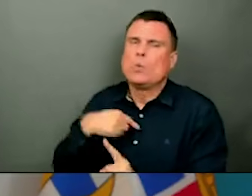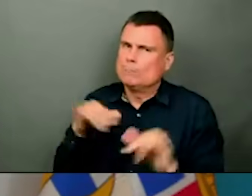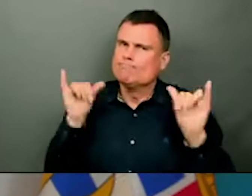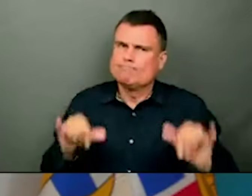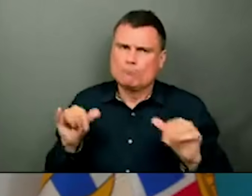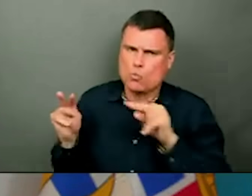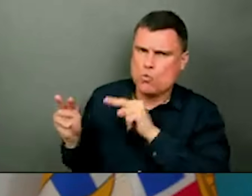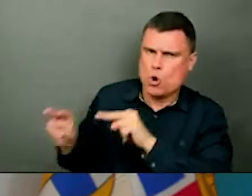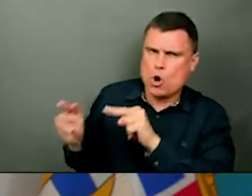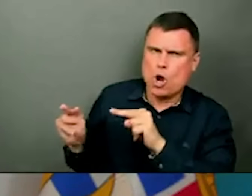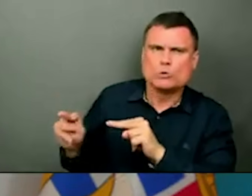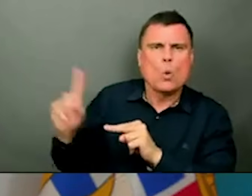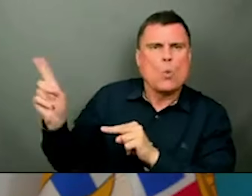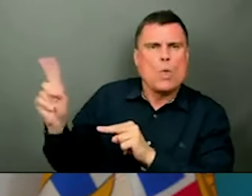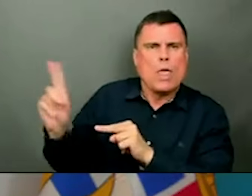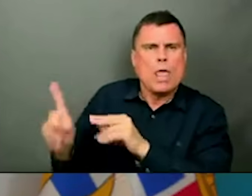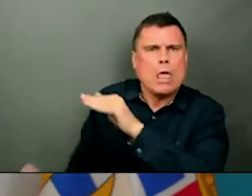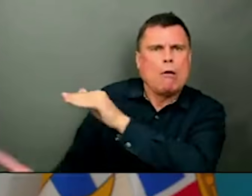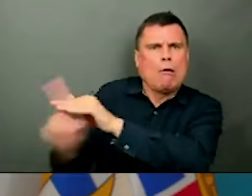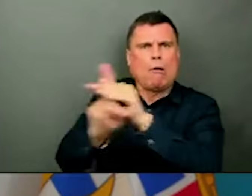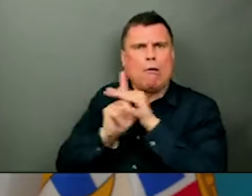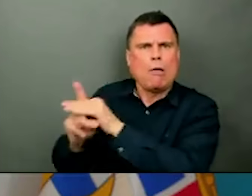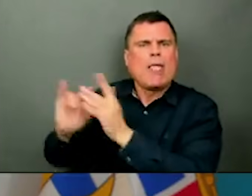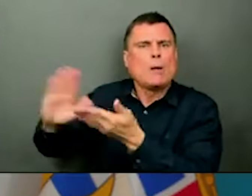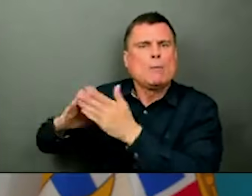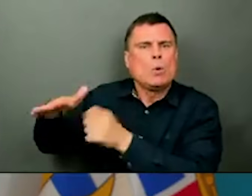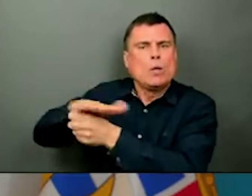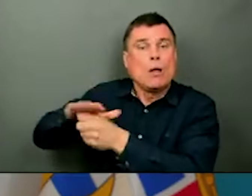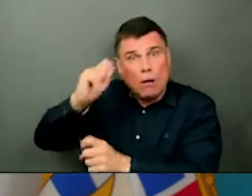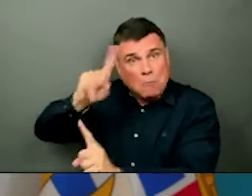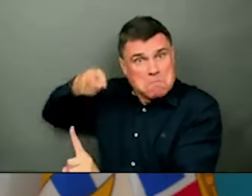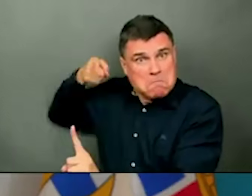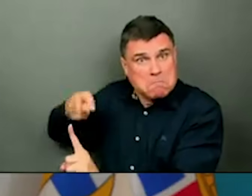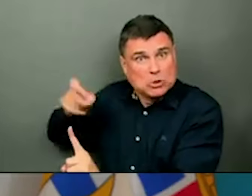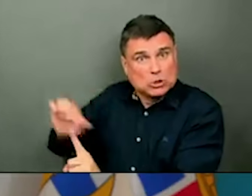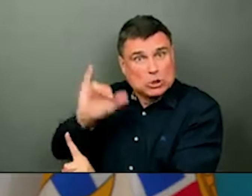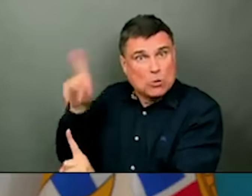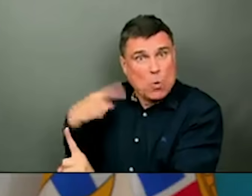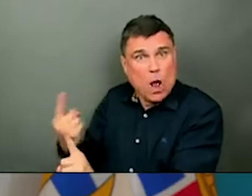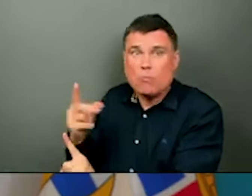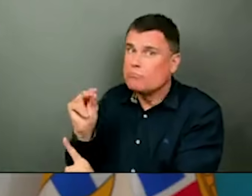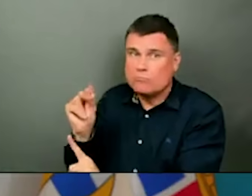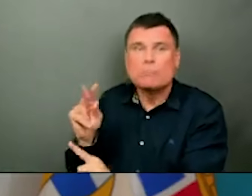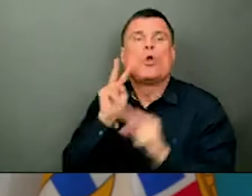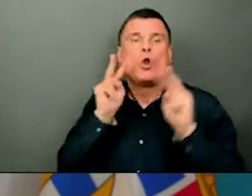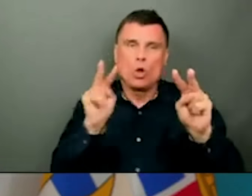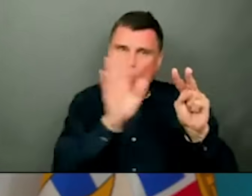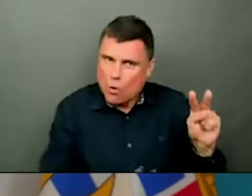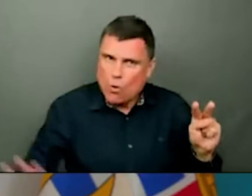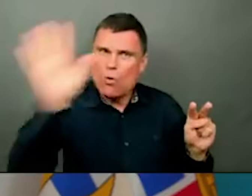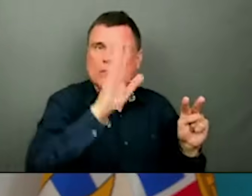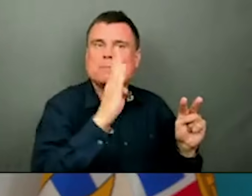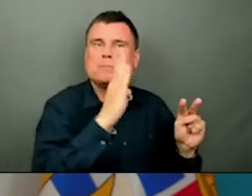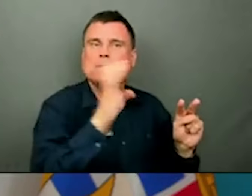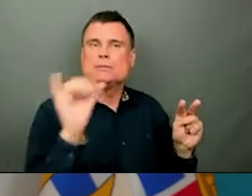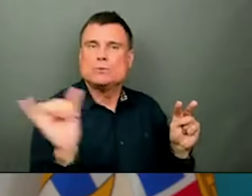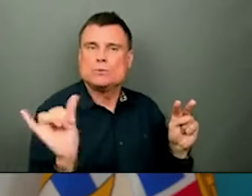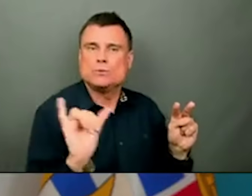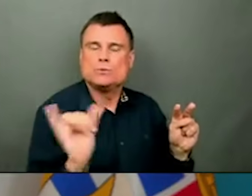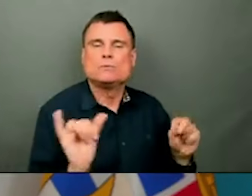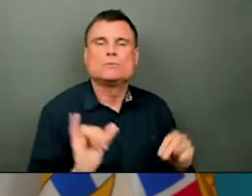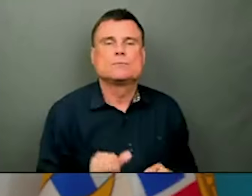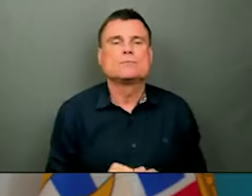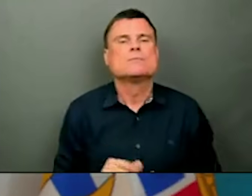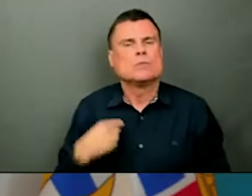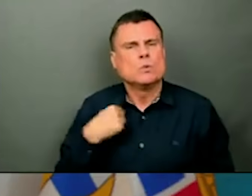CHSAs across the province, so it's not just in Surrey, though a large number of them are here. But what we have learned, of course, is that it's